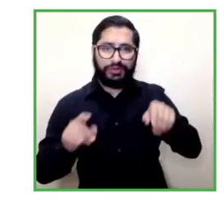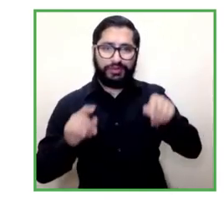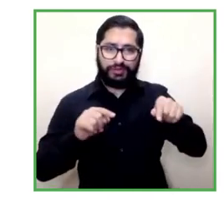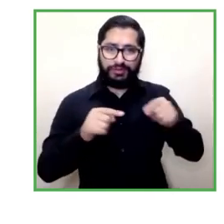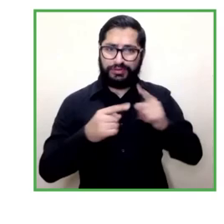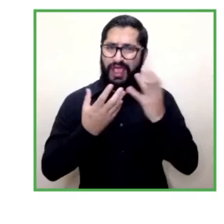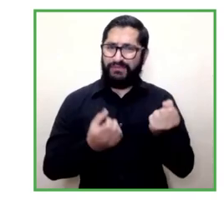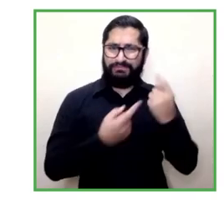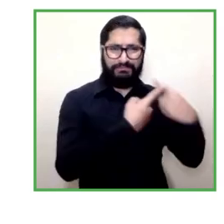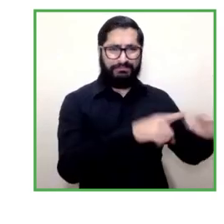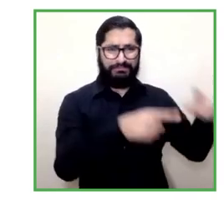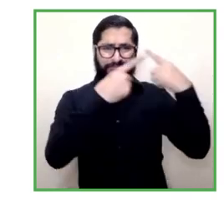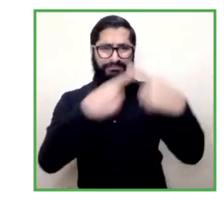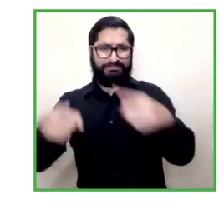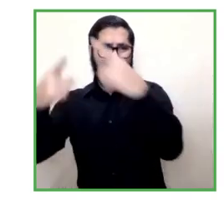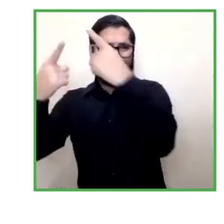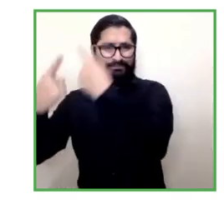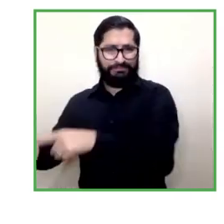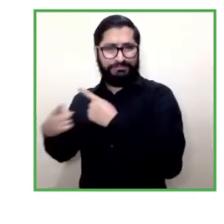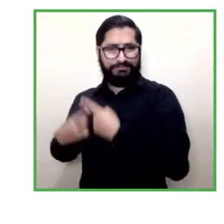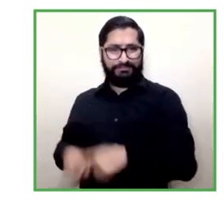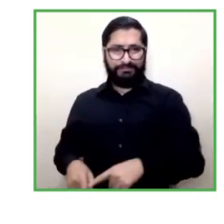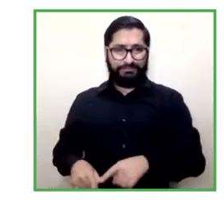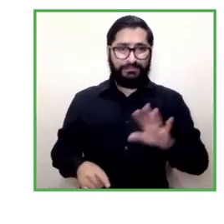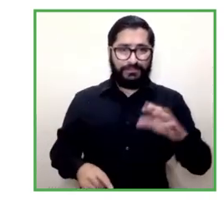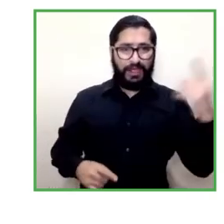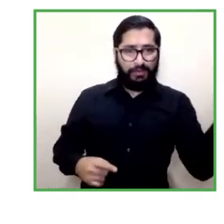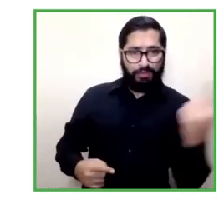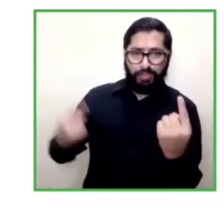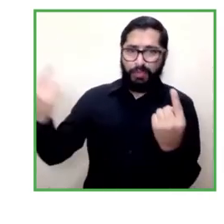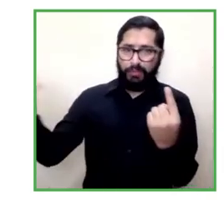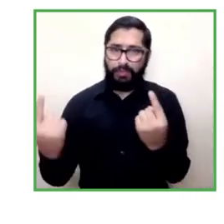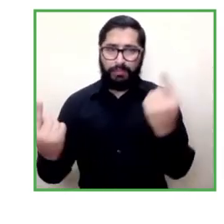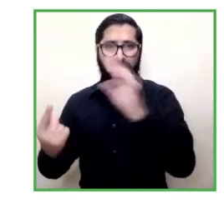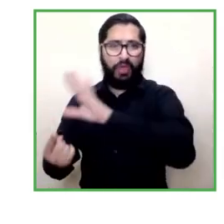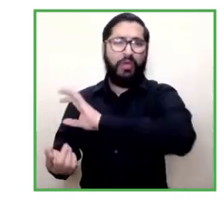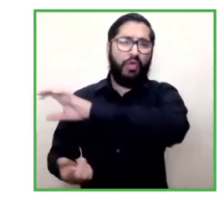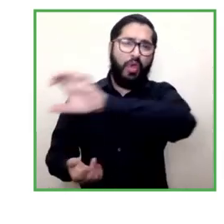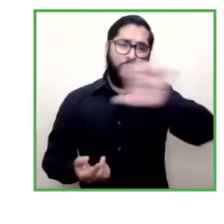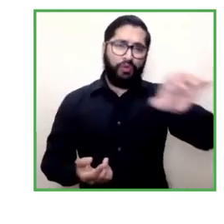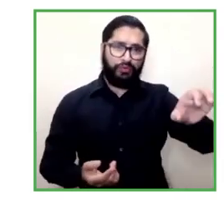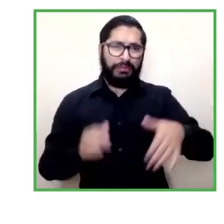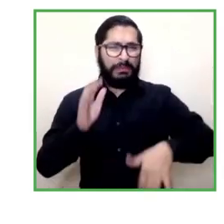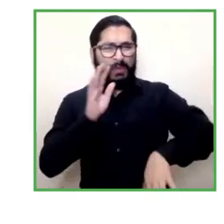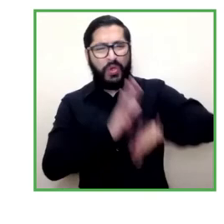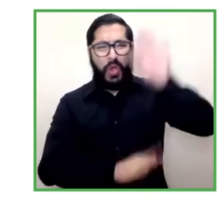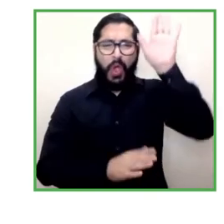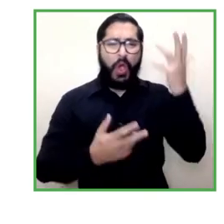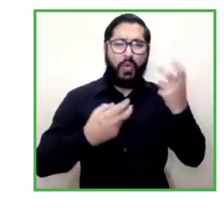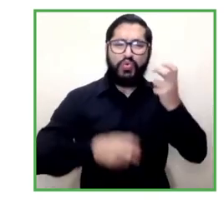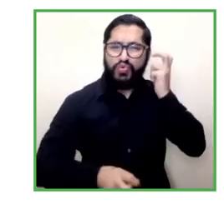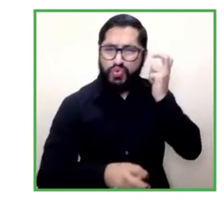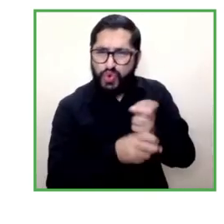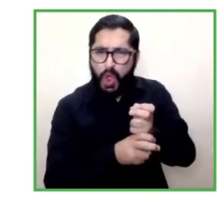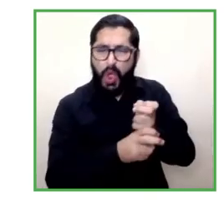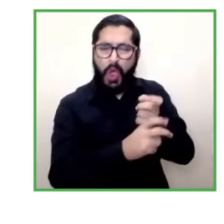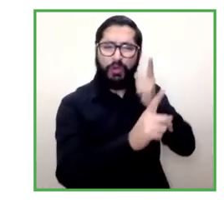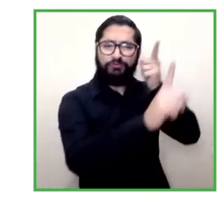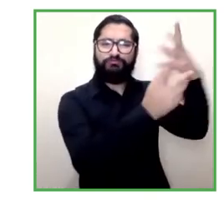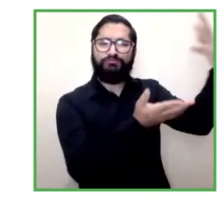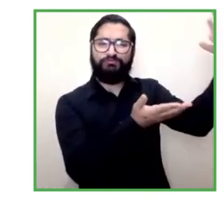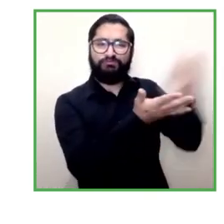are currently facing, currently doing. Also, that I'm wondering if Henry would agree that the lack